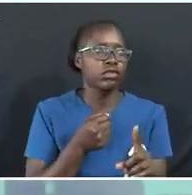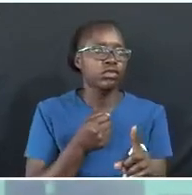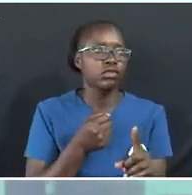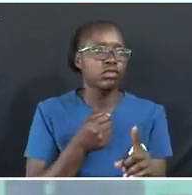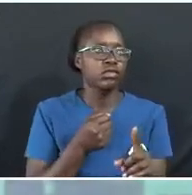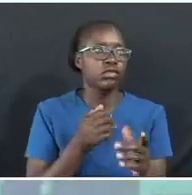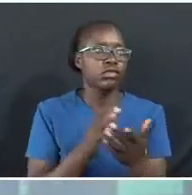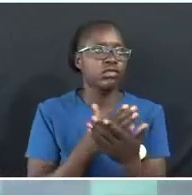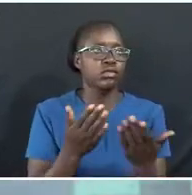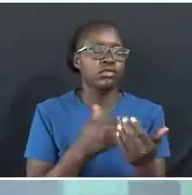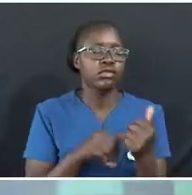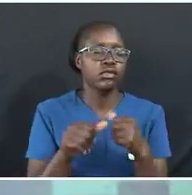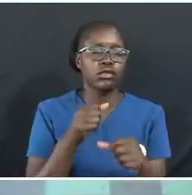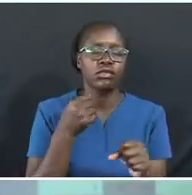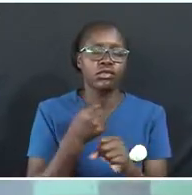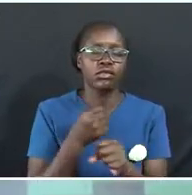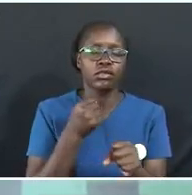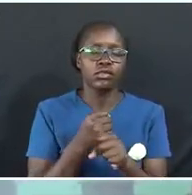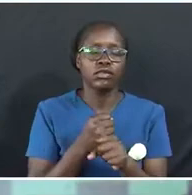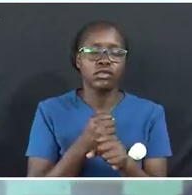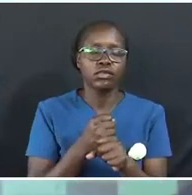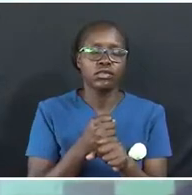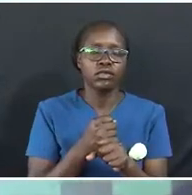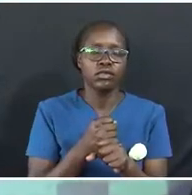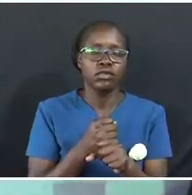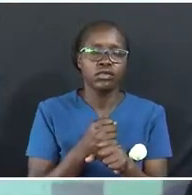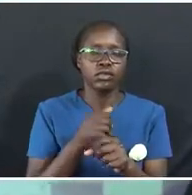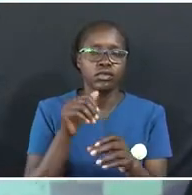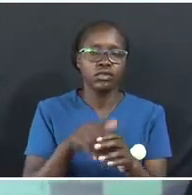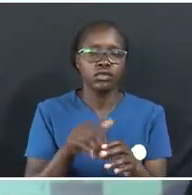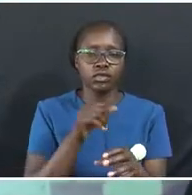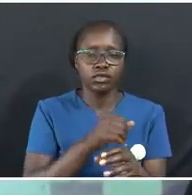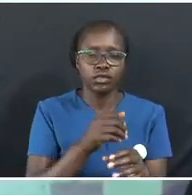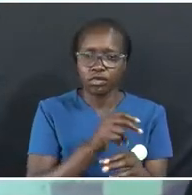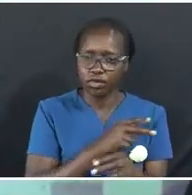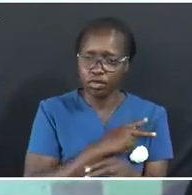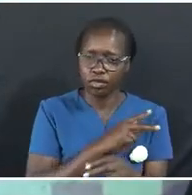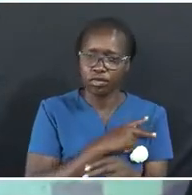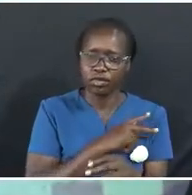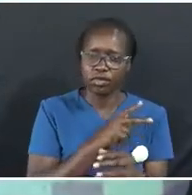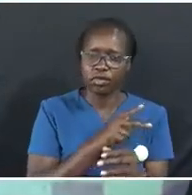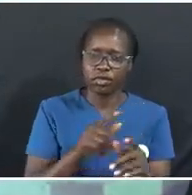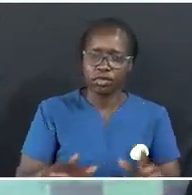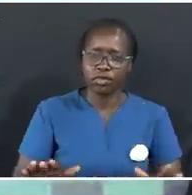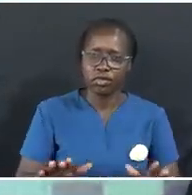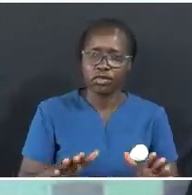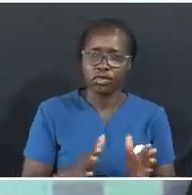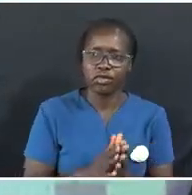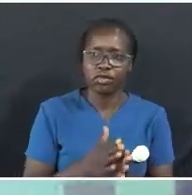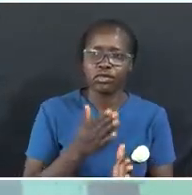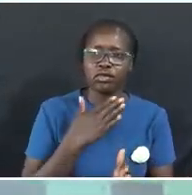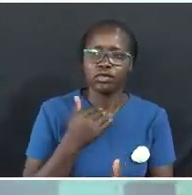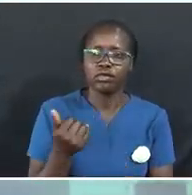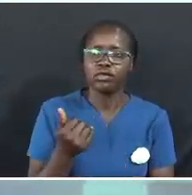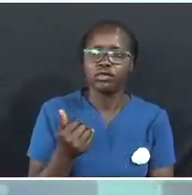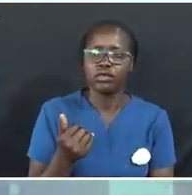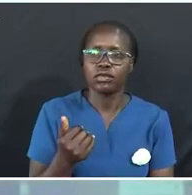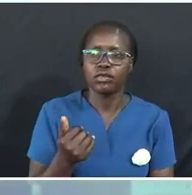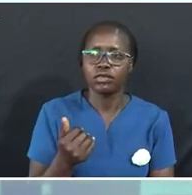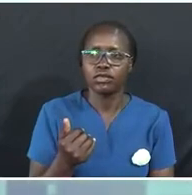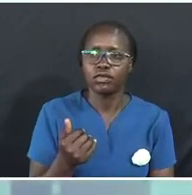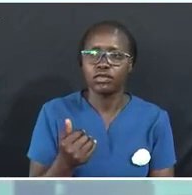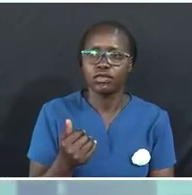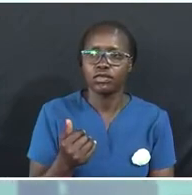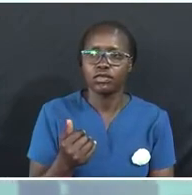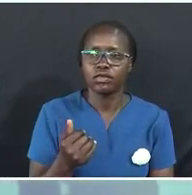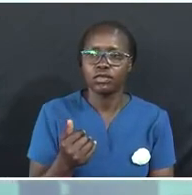talking about working in the vineyard. I want you to forget for a